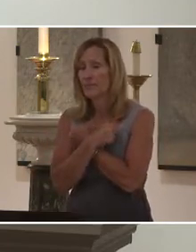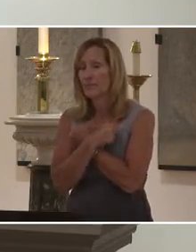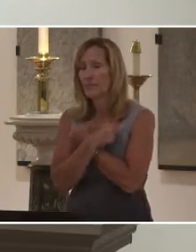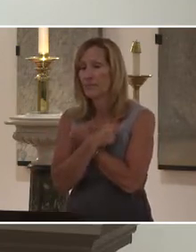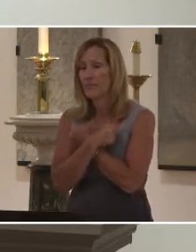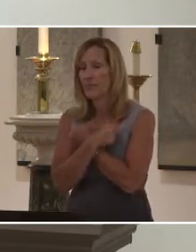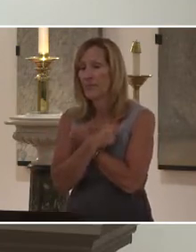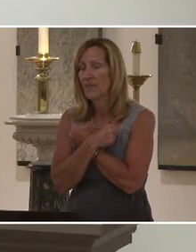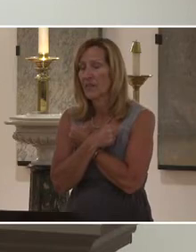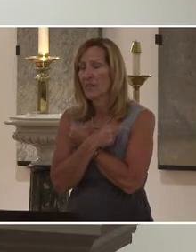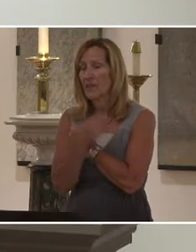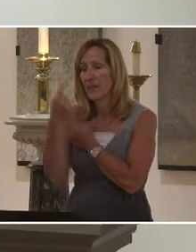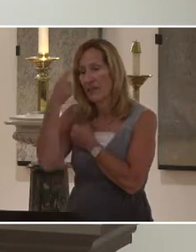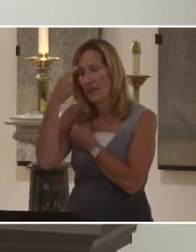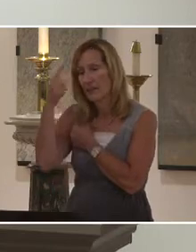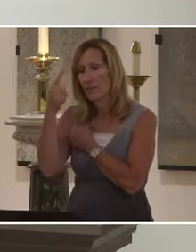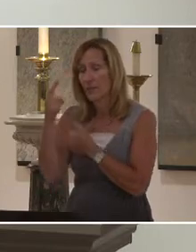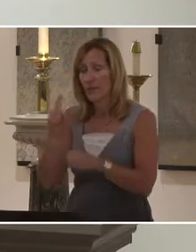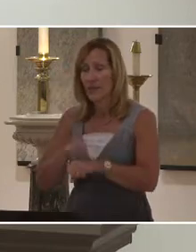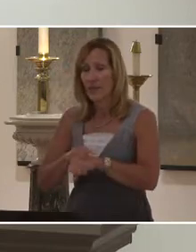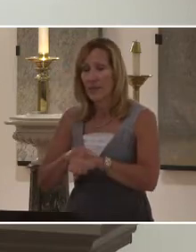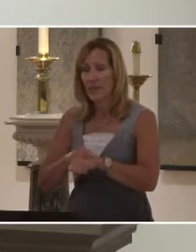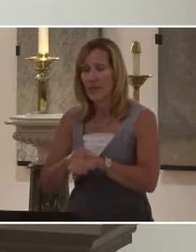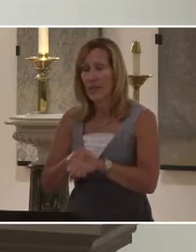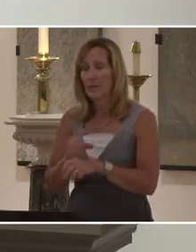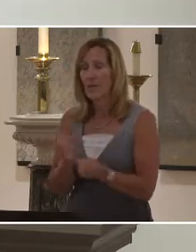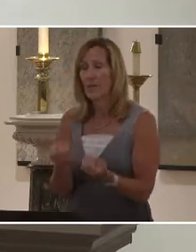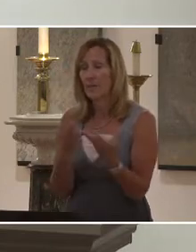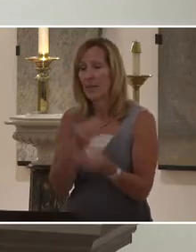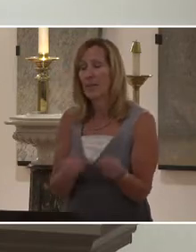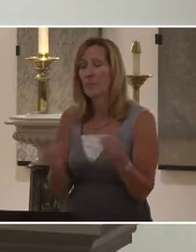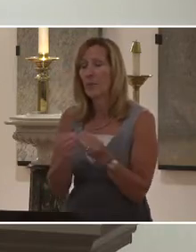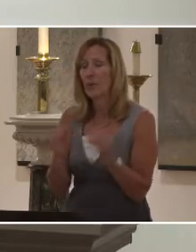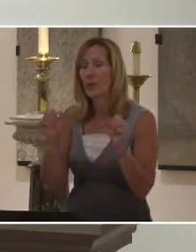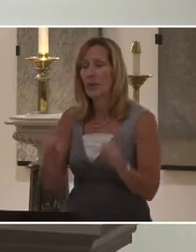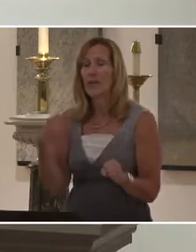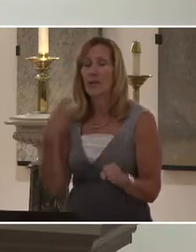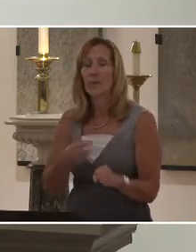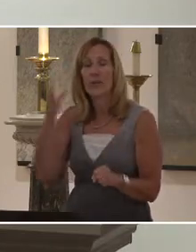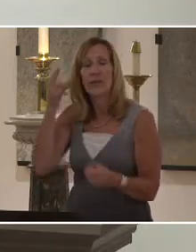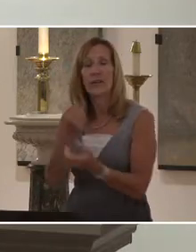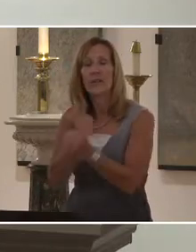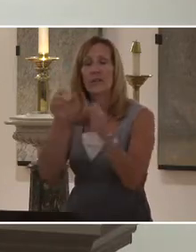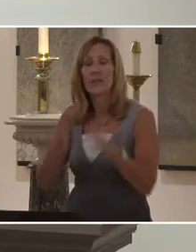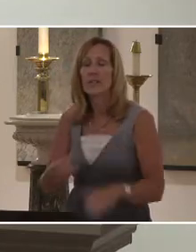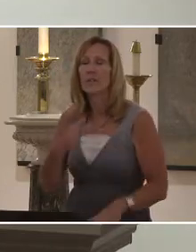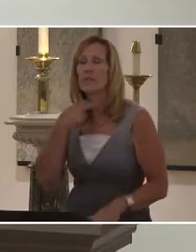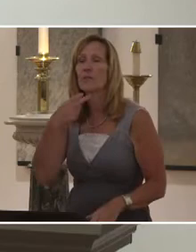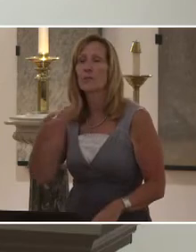In these cases and so many more, can we hear the Savior's voice?